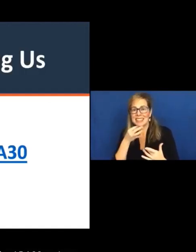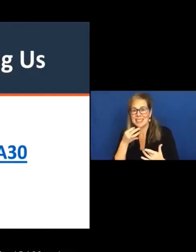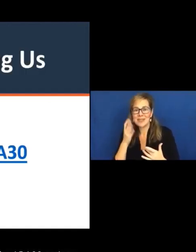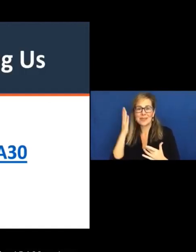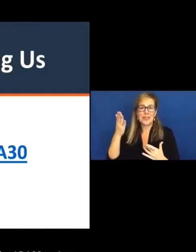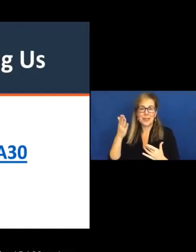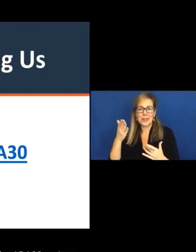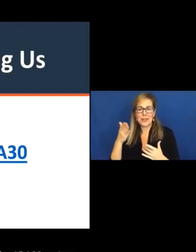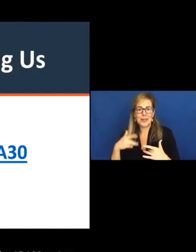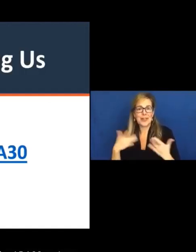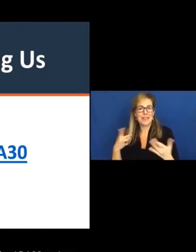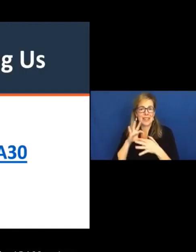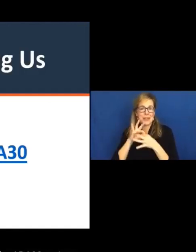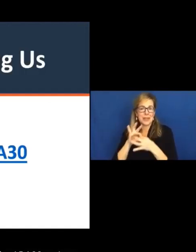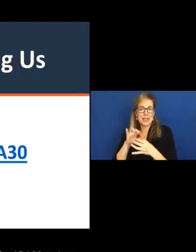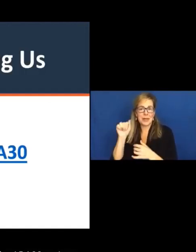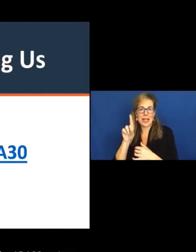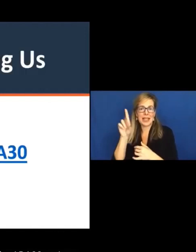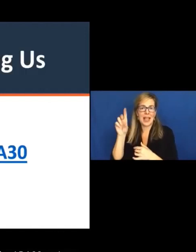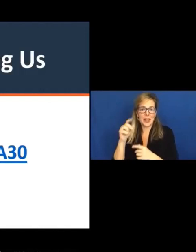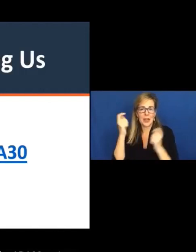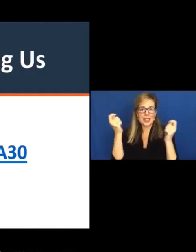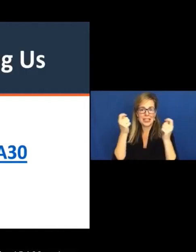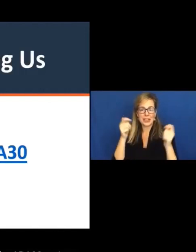30 series, and that's at